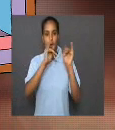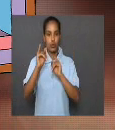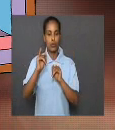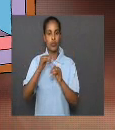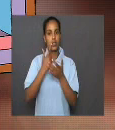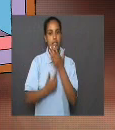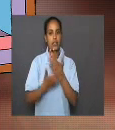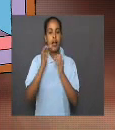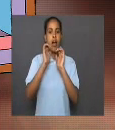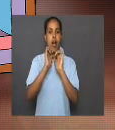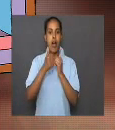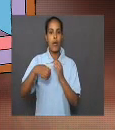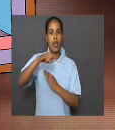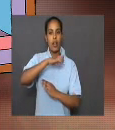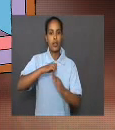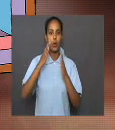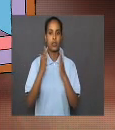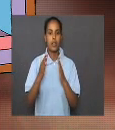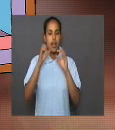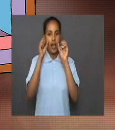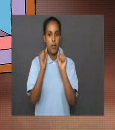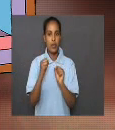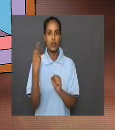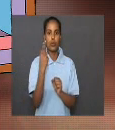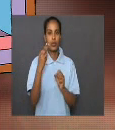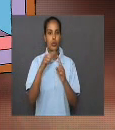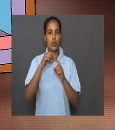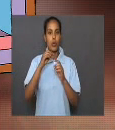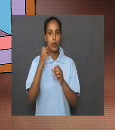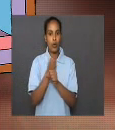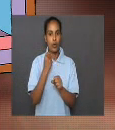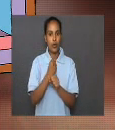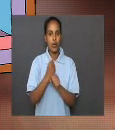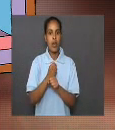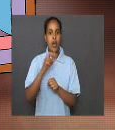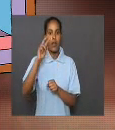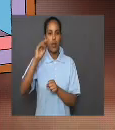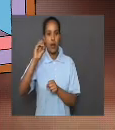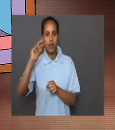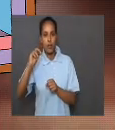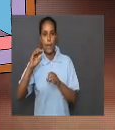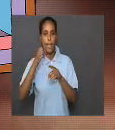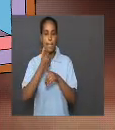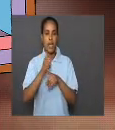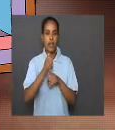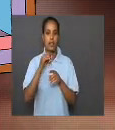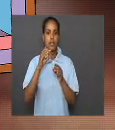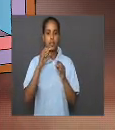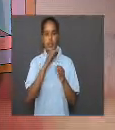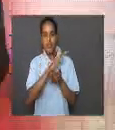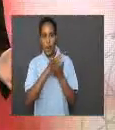will discuss how electrolysis can be used to produce nonmetals and some